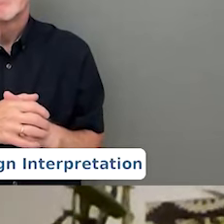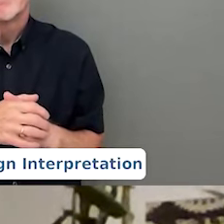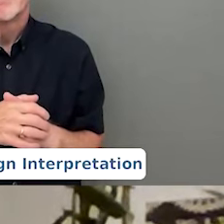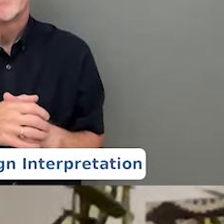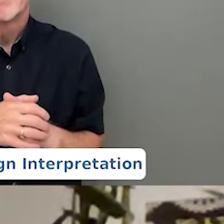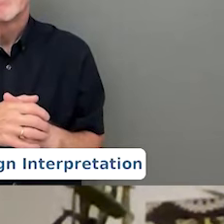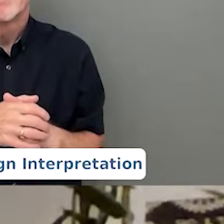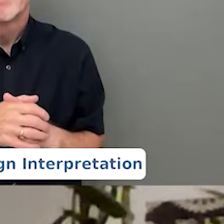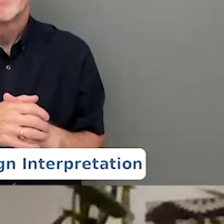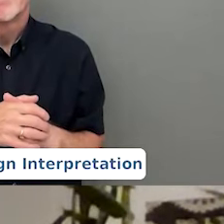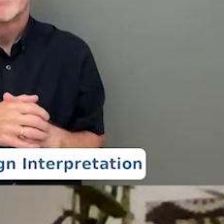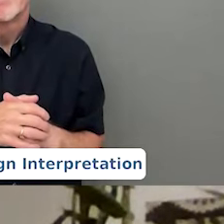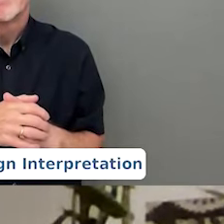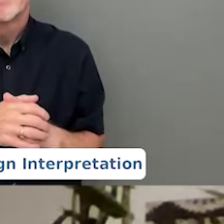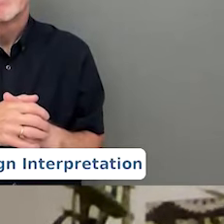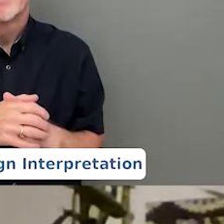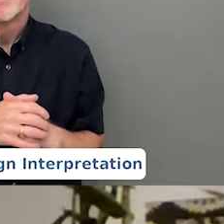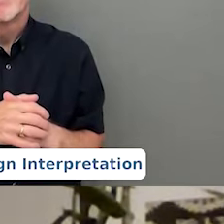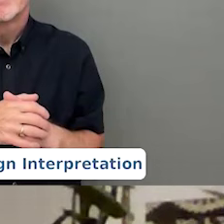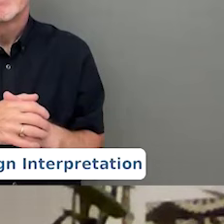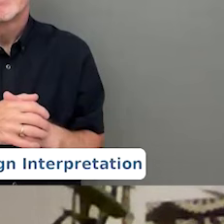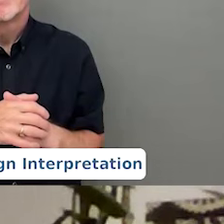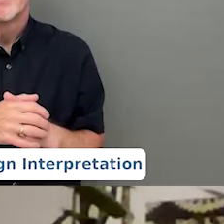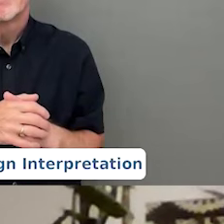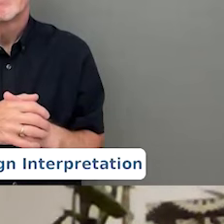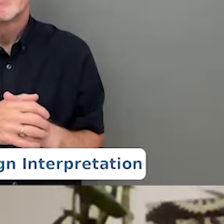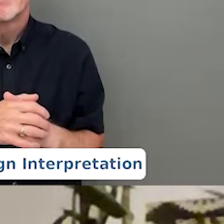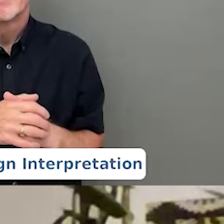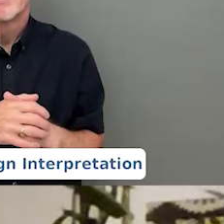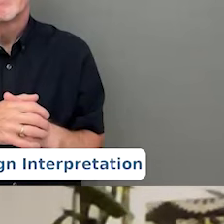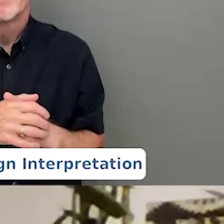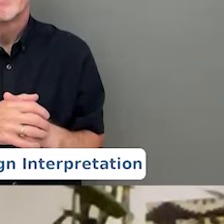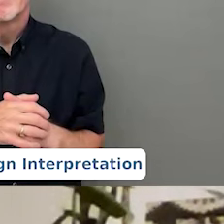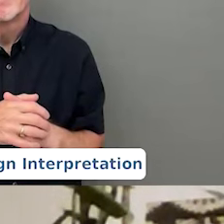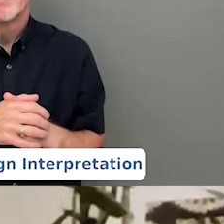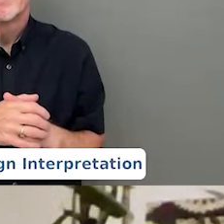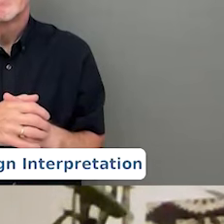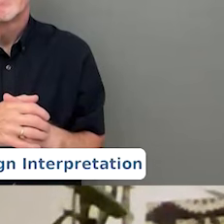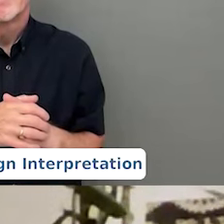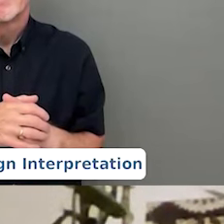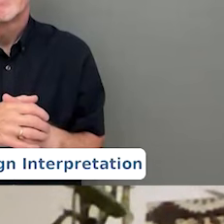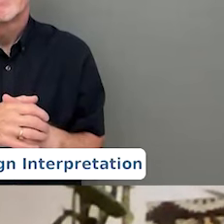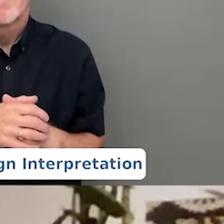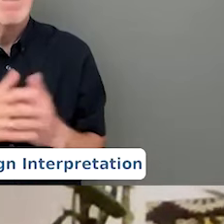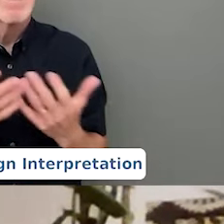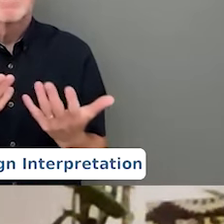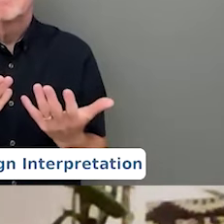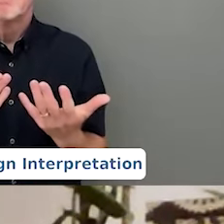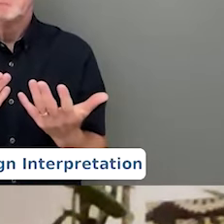We might go to another question while we're just waiting for Nantanut to come back online.